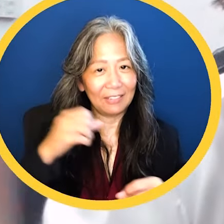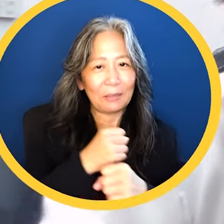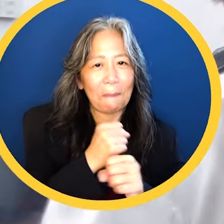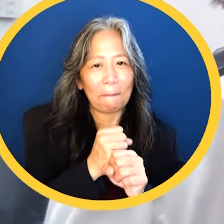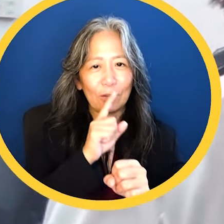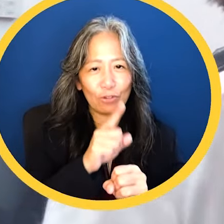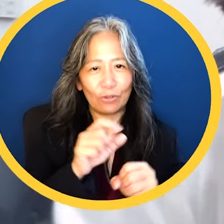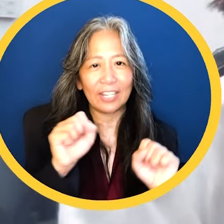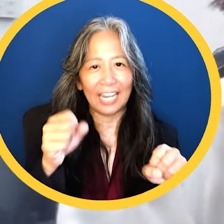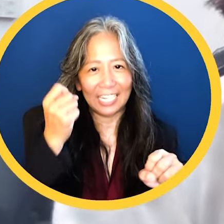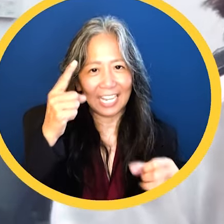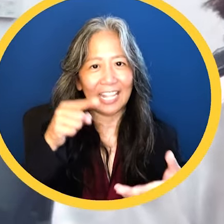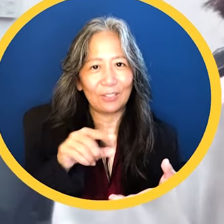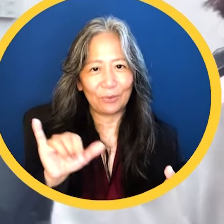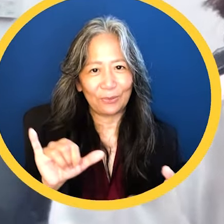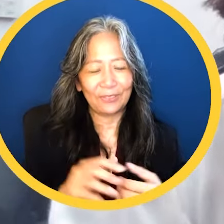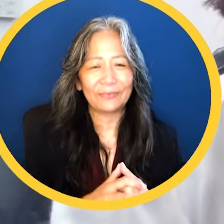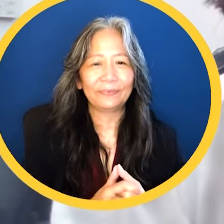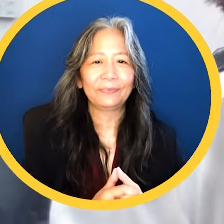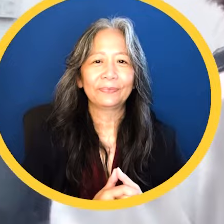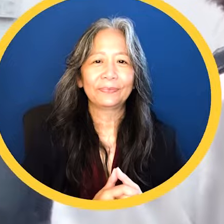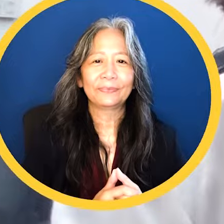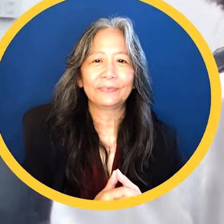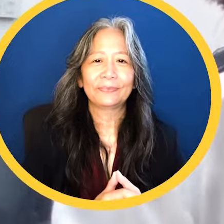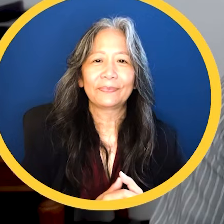sure that they can understand as well.